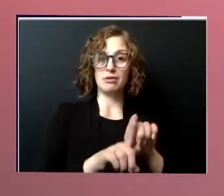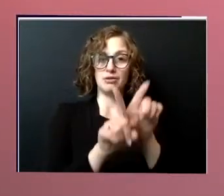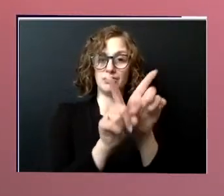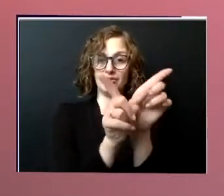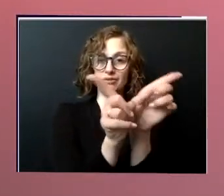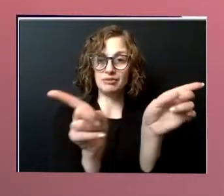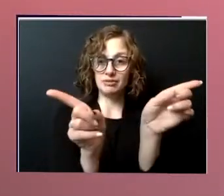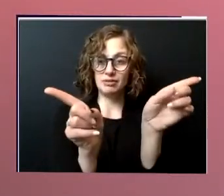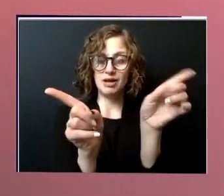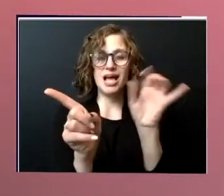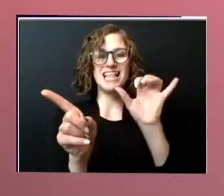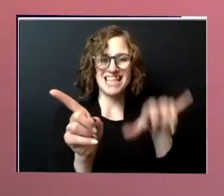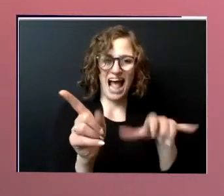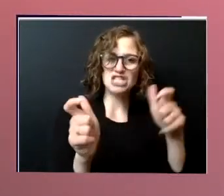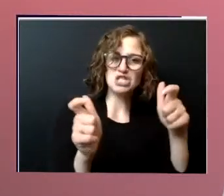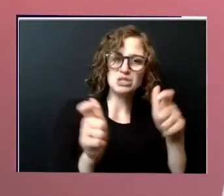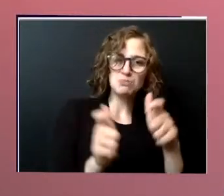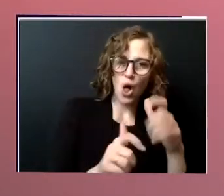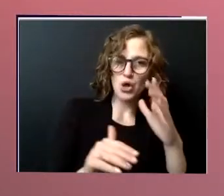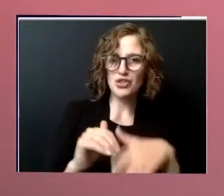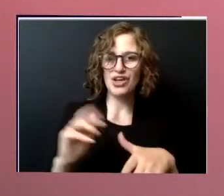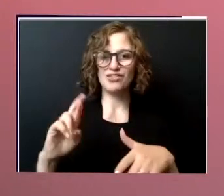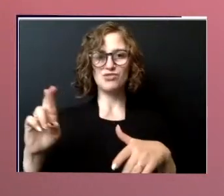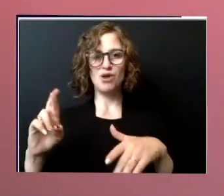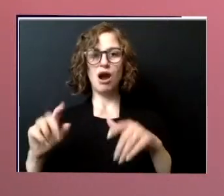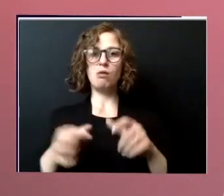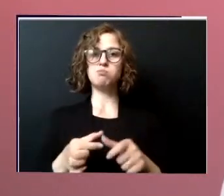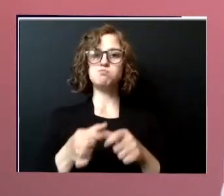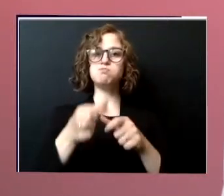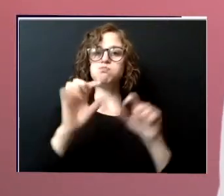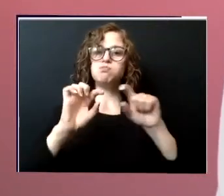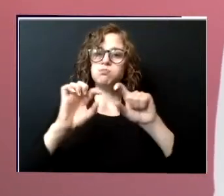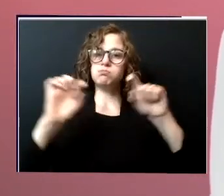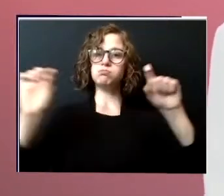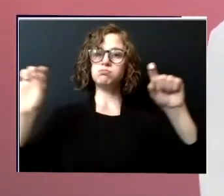hole, and then you have a bulge underneath that